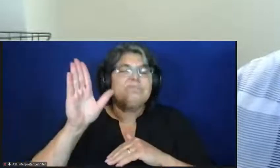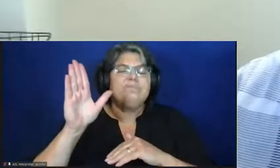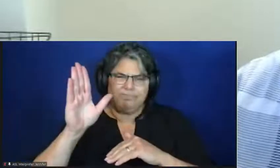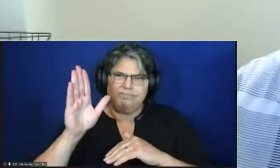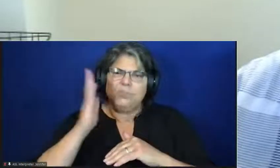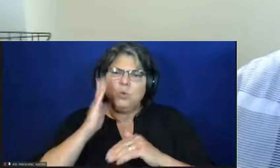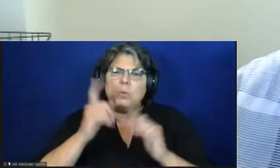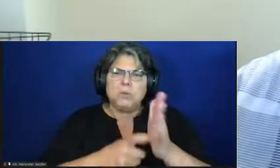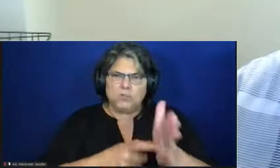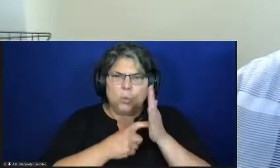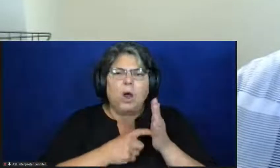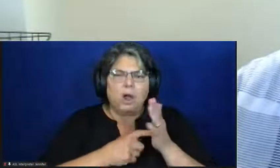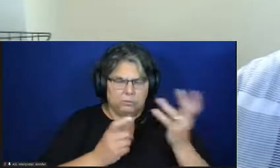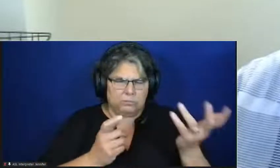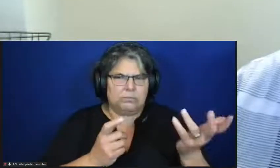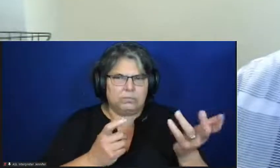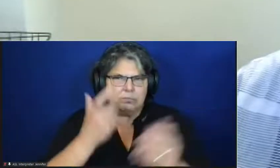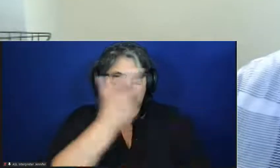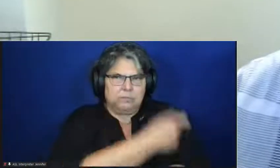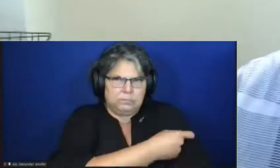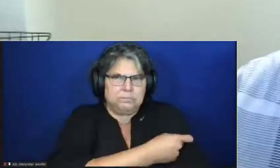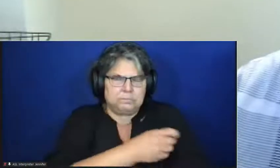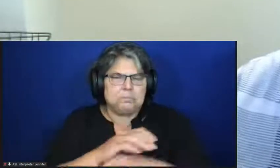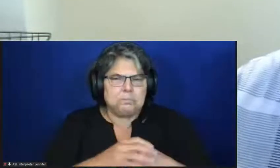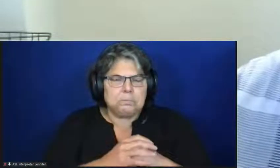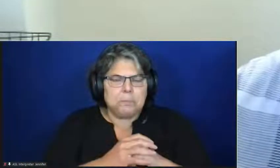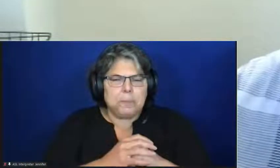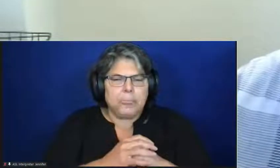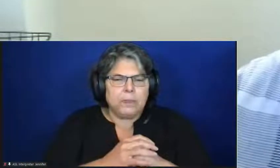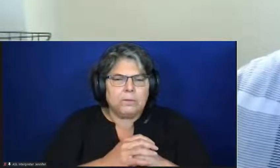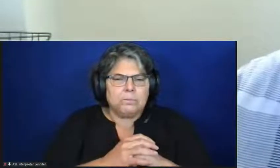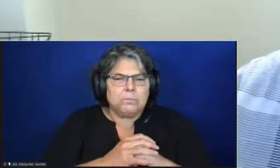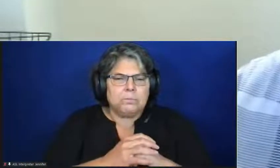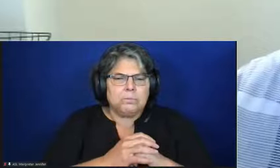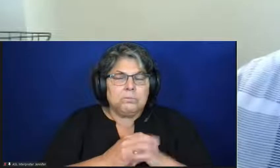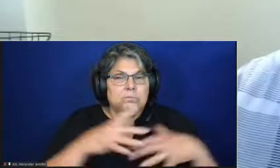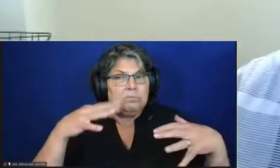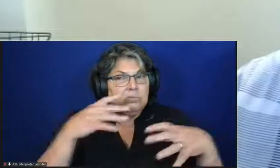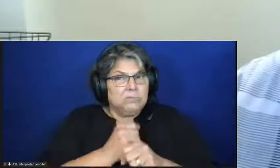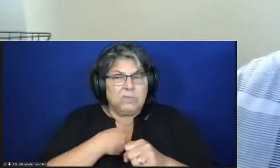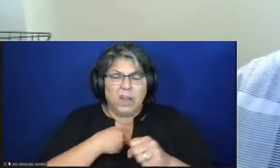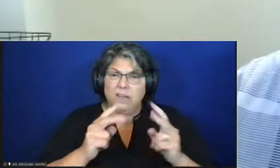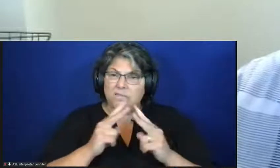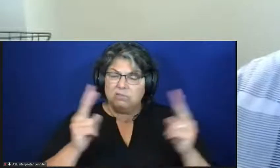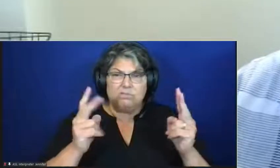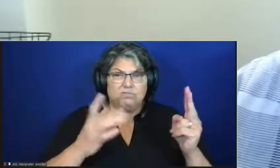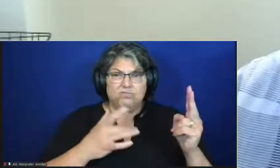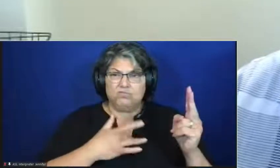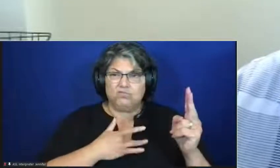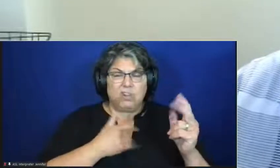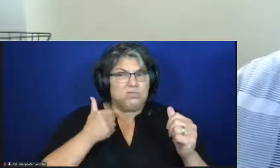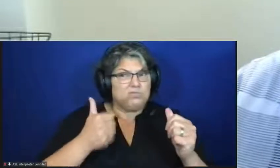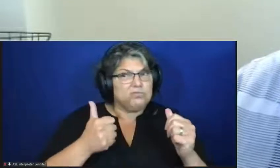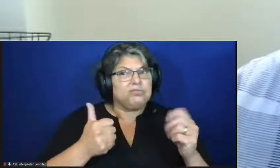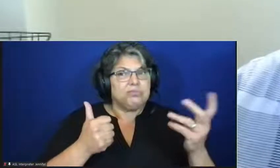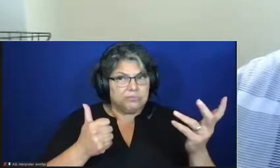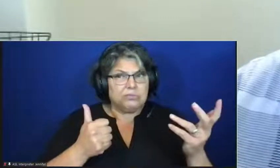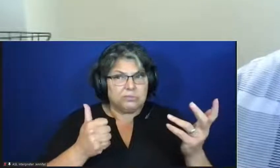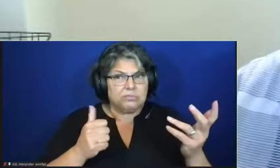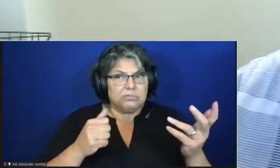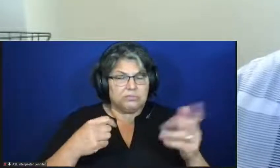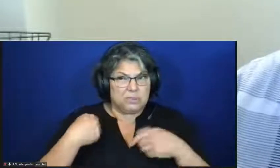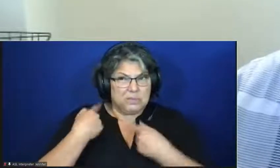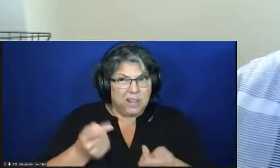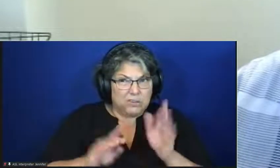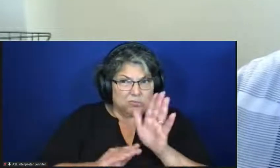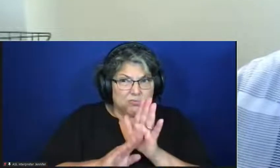mandated due to more state and federal mandates. In summary, I'm quite optimistic that we're emerging from the latest surge, but I'm